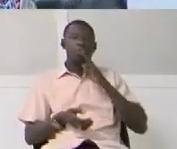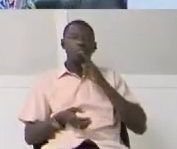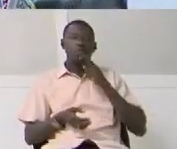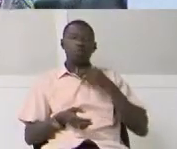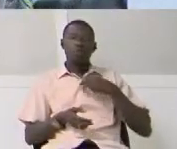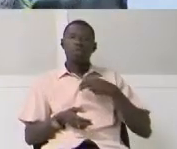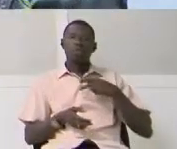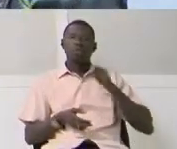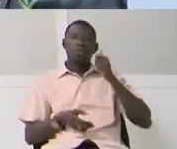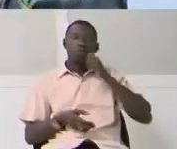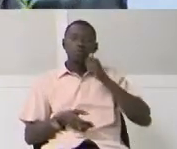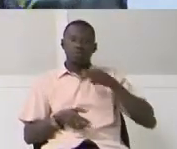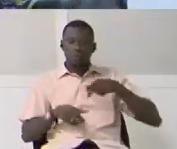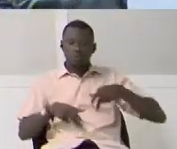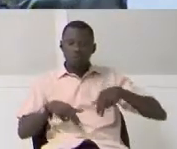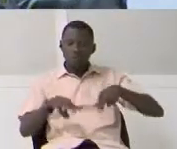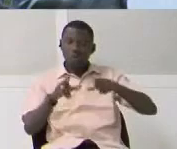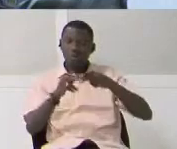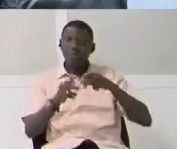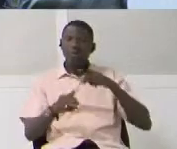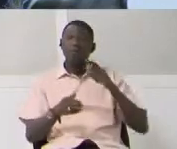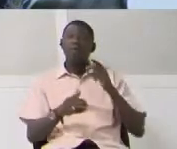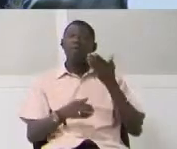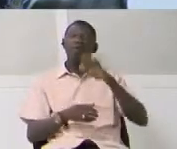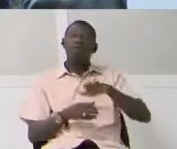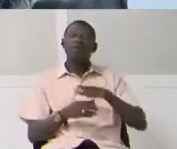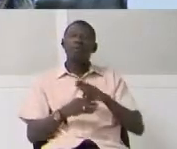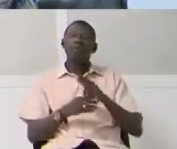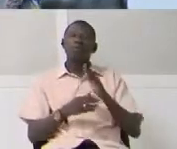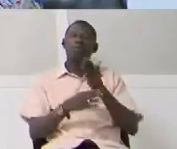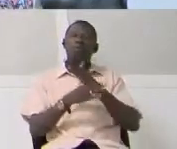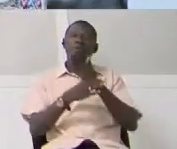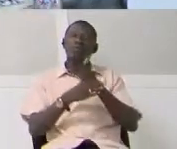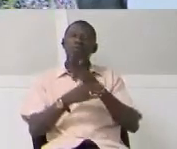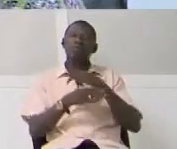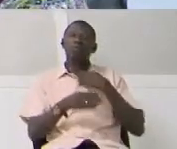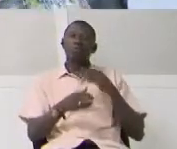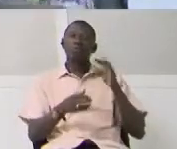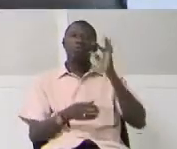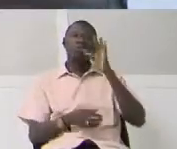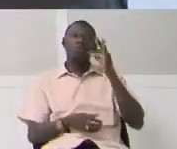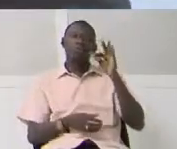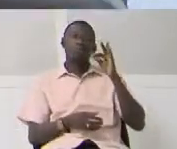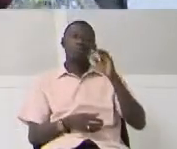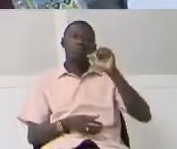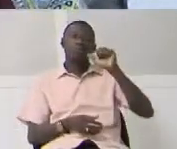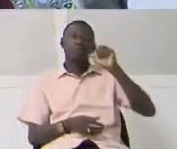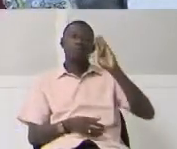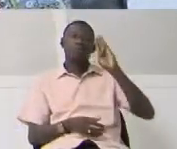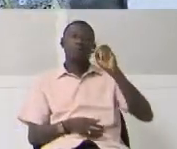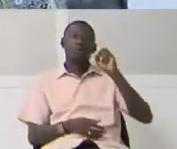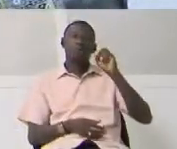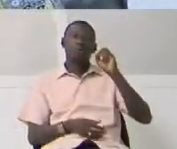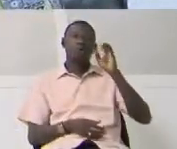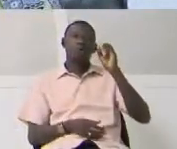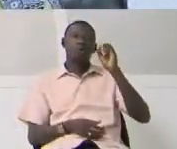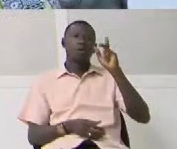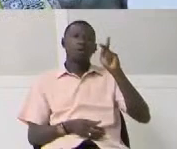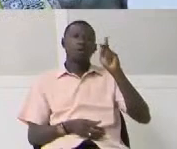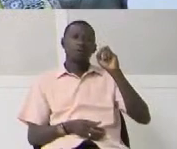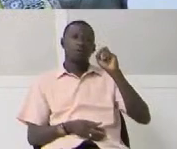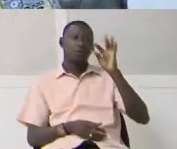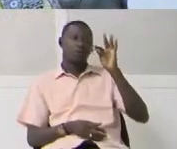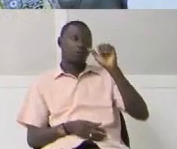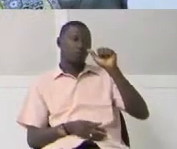footpath from Westfield up to Tabokoto. I youth, no colleague, I had a no colleague. Why don't they think of a slab to touch? Is the youth who